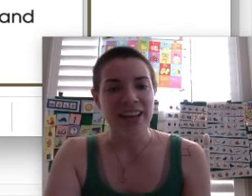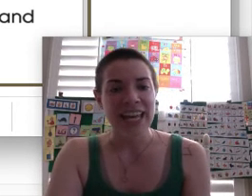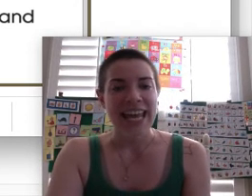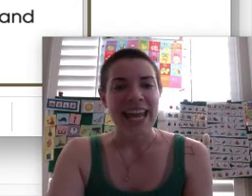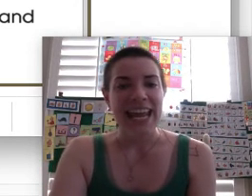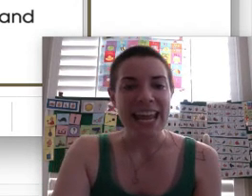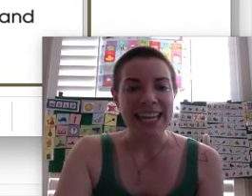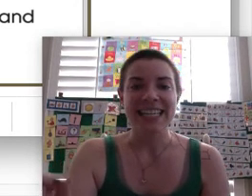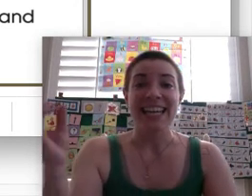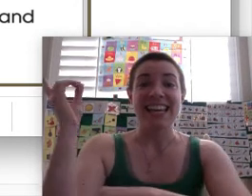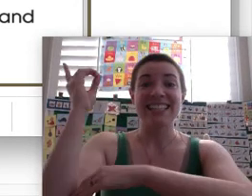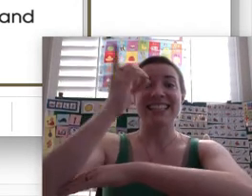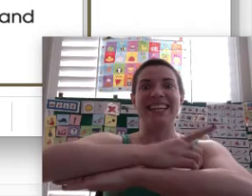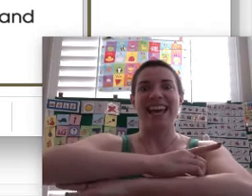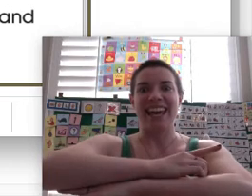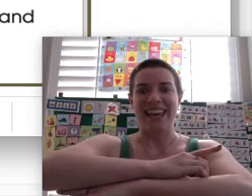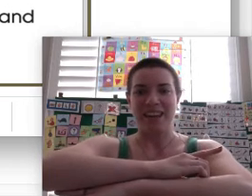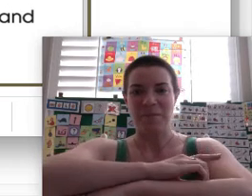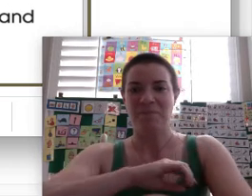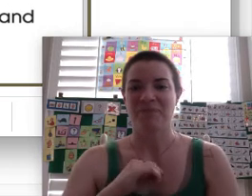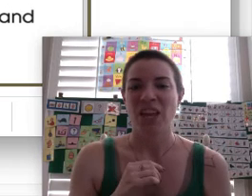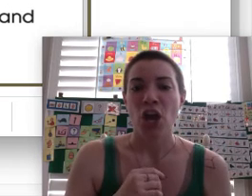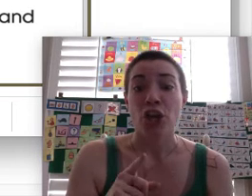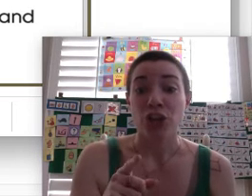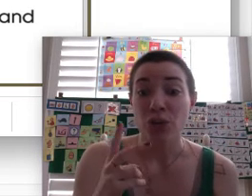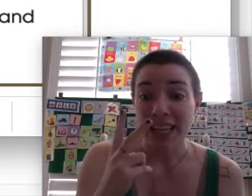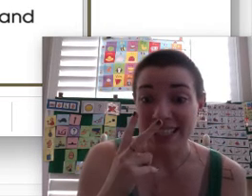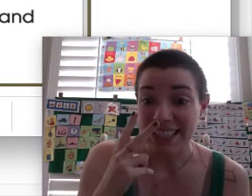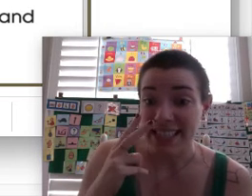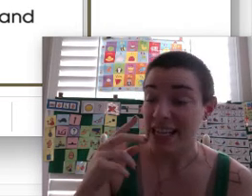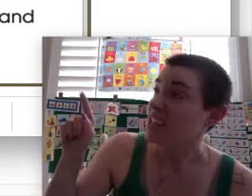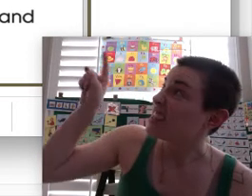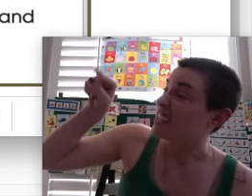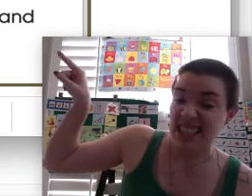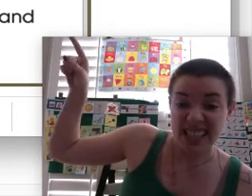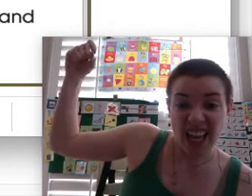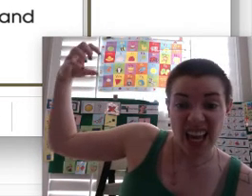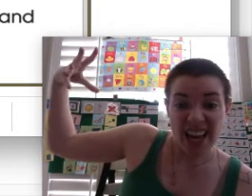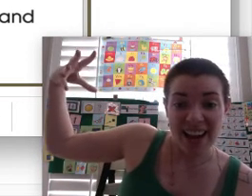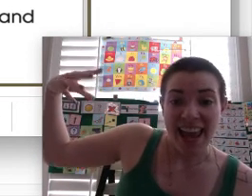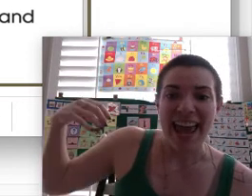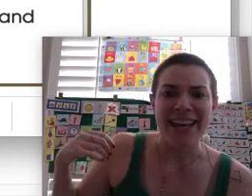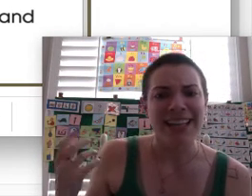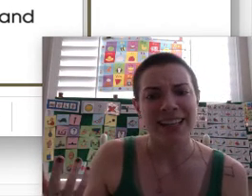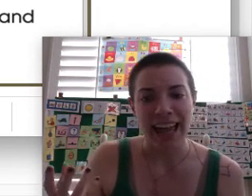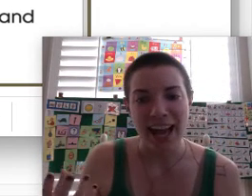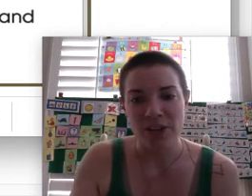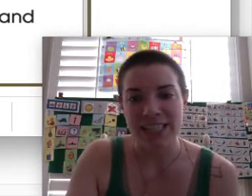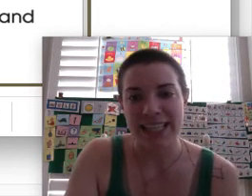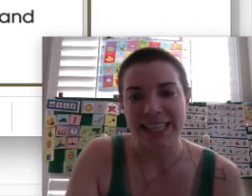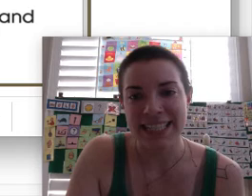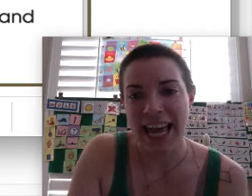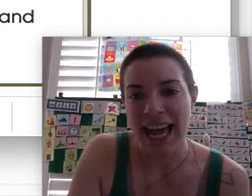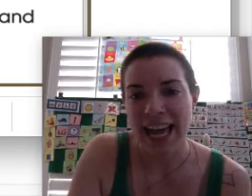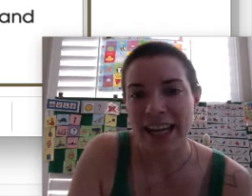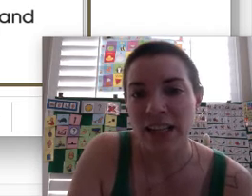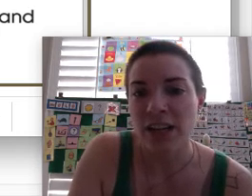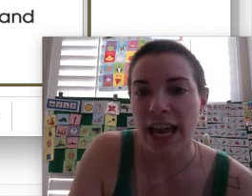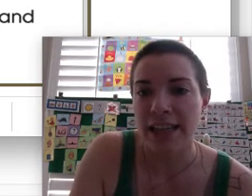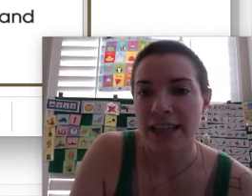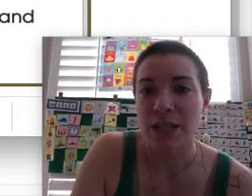look, it is day. You can see the sun and clouds in the